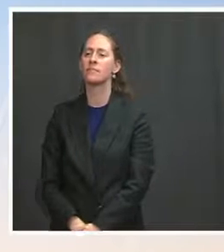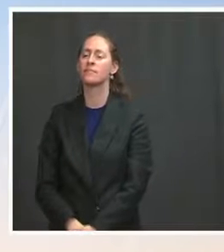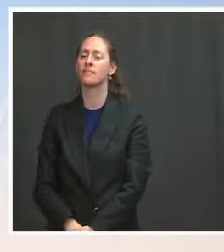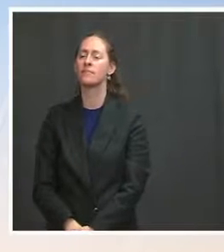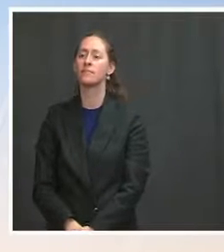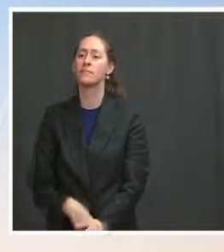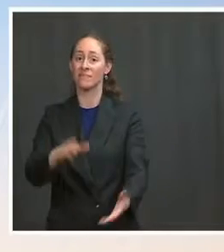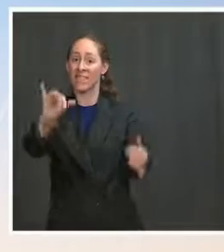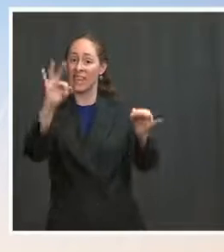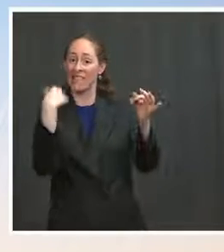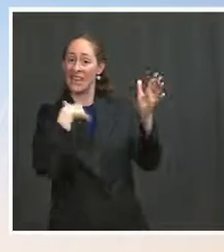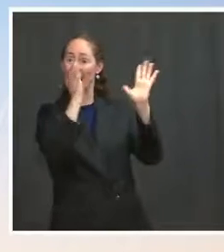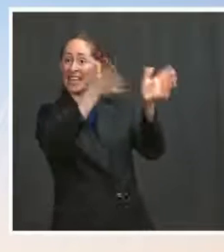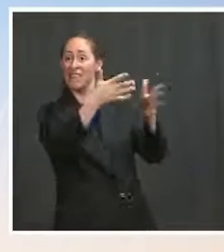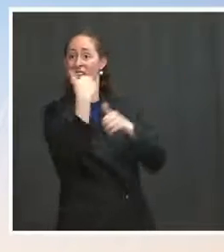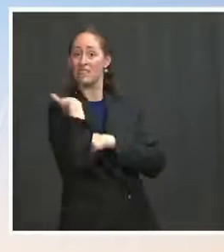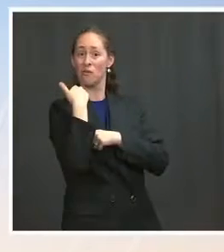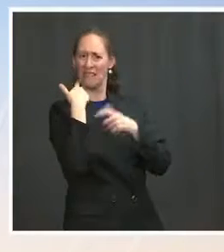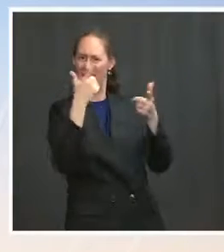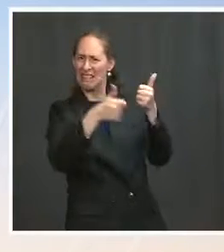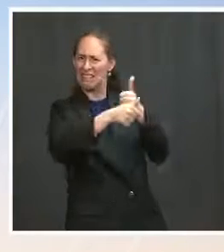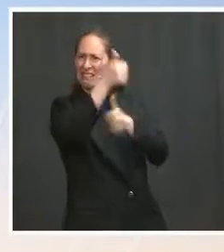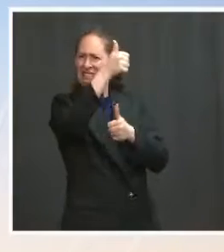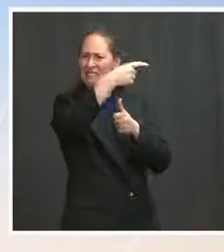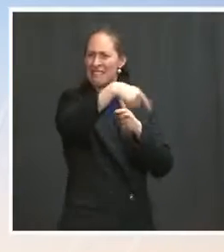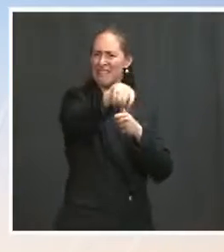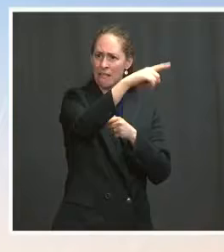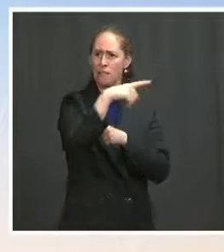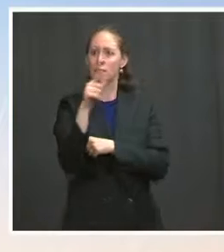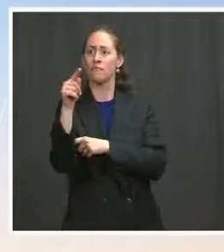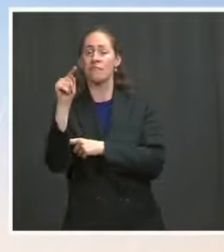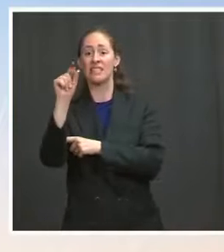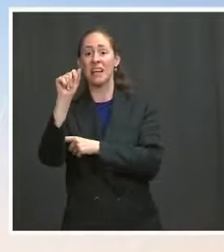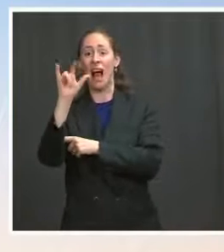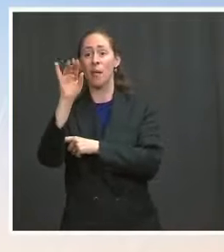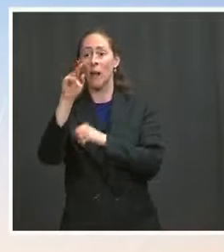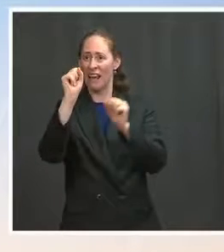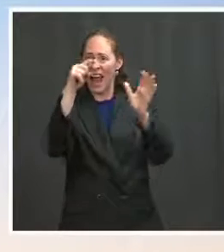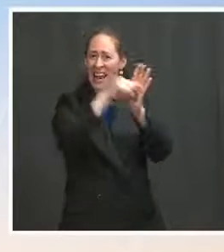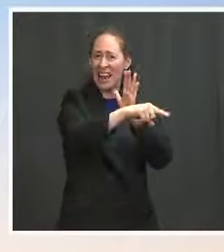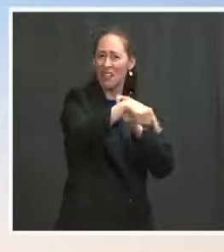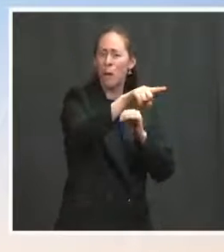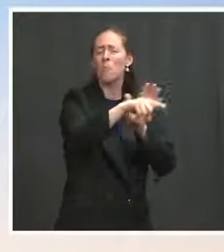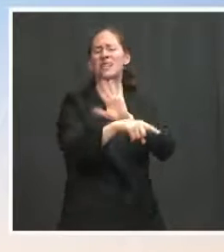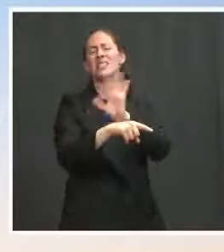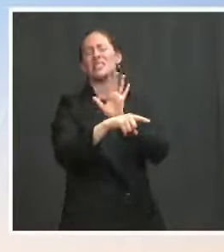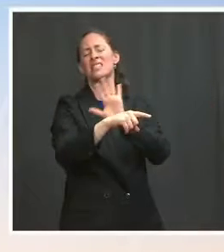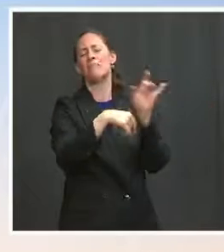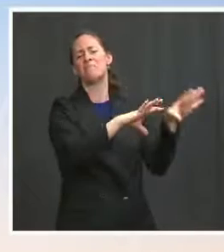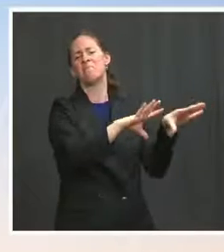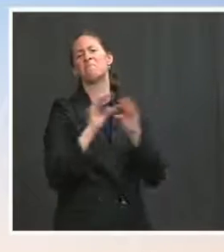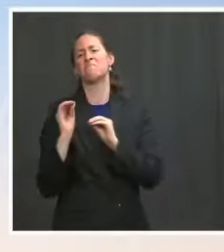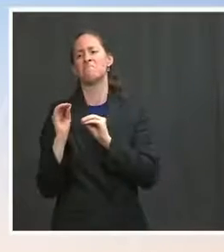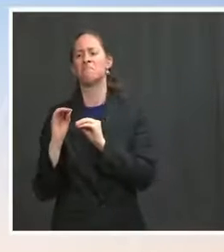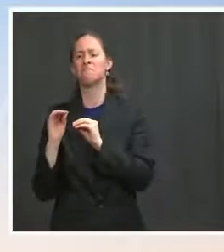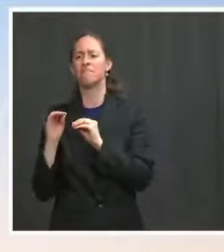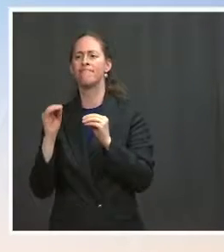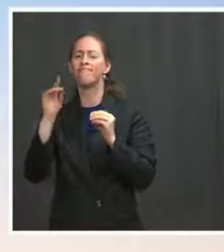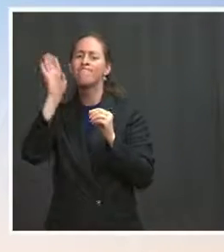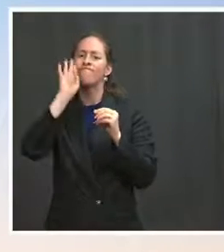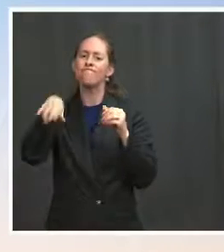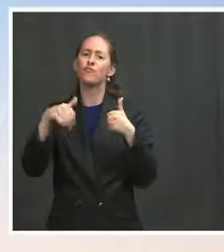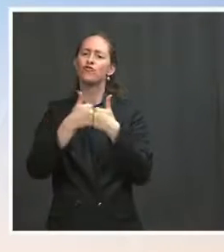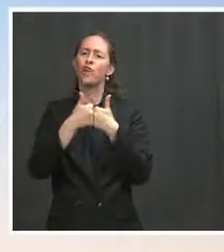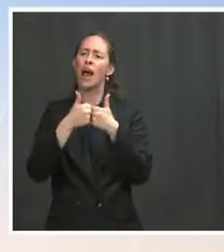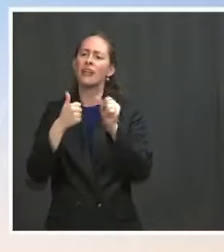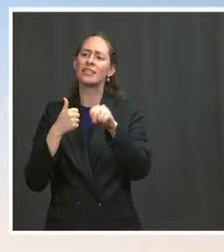would be at risk because the Taliban would be shooting them by May 1st. That's the basis of it. Are there challenges to it? Of course. Will we continue